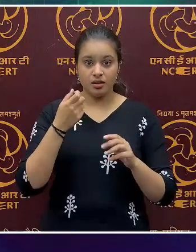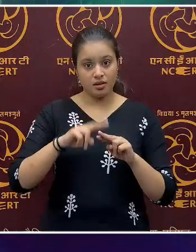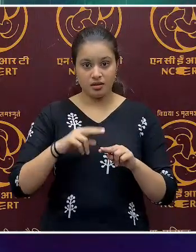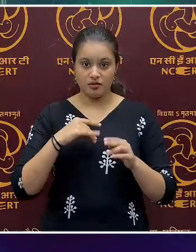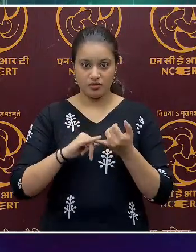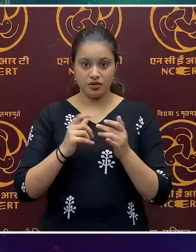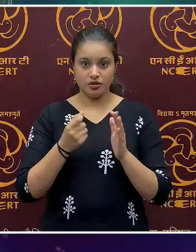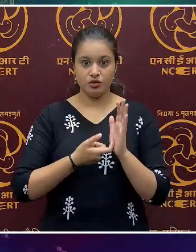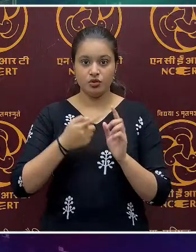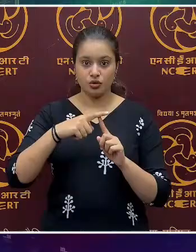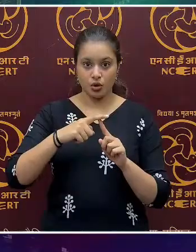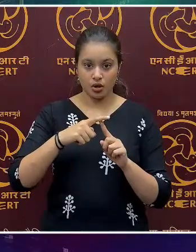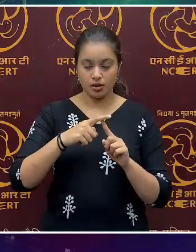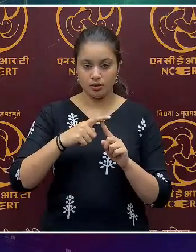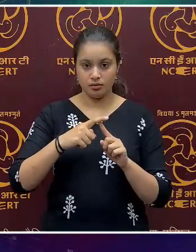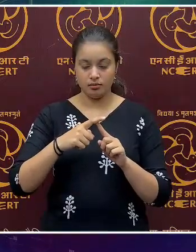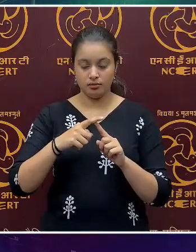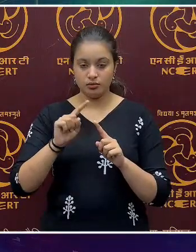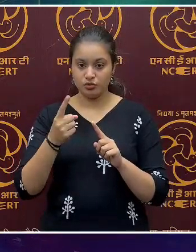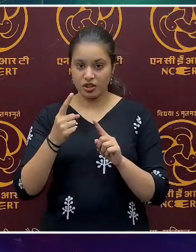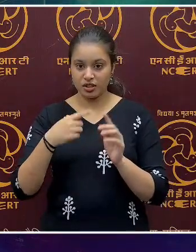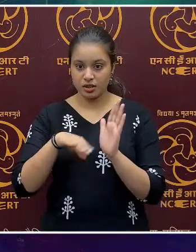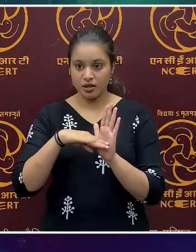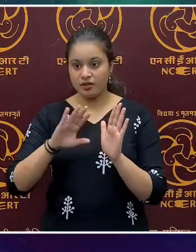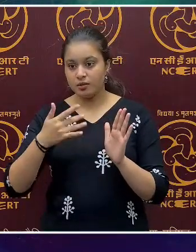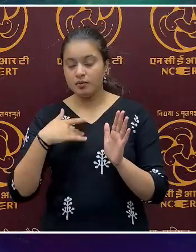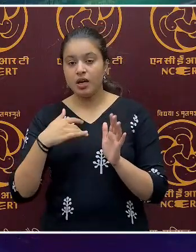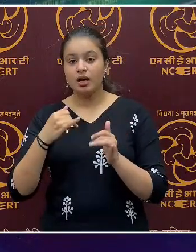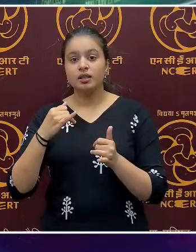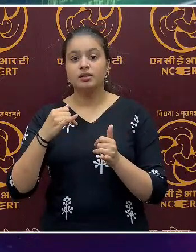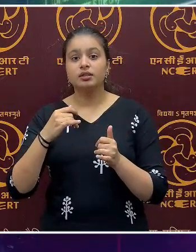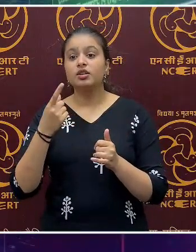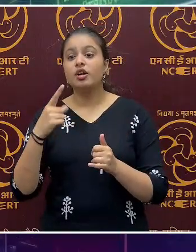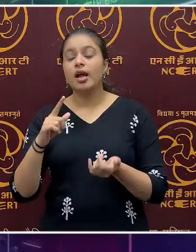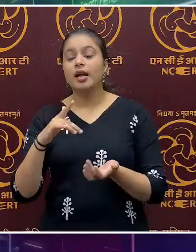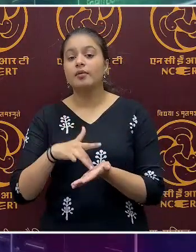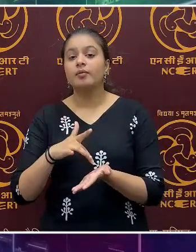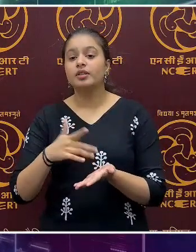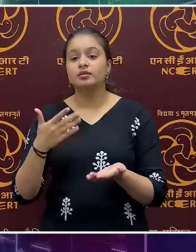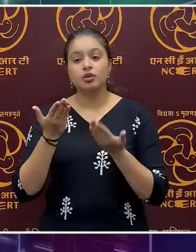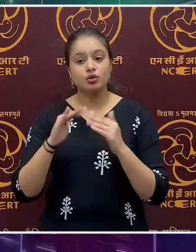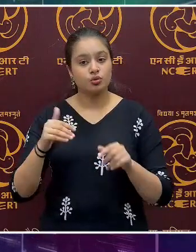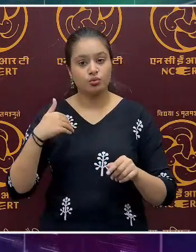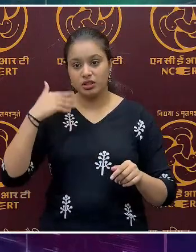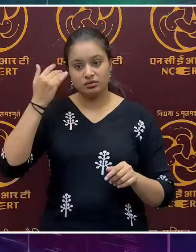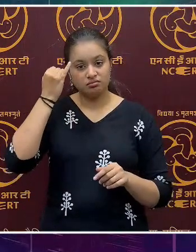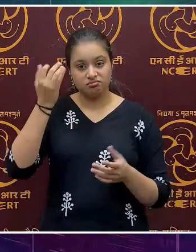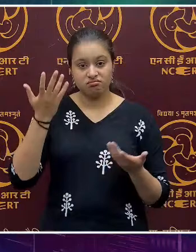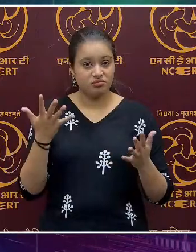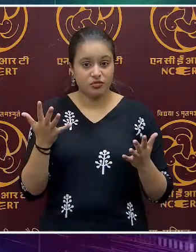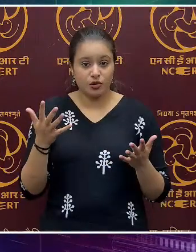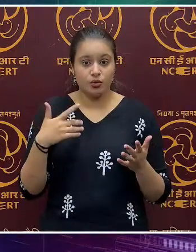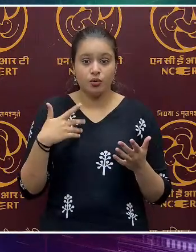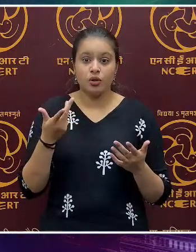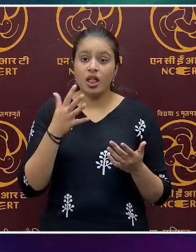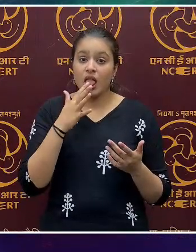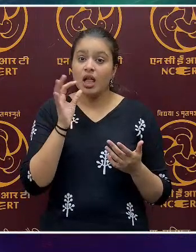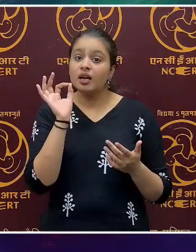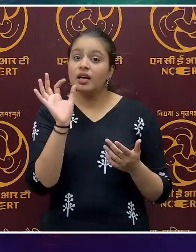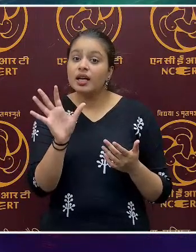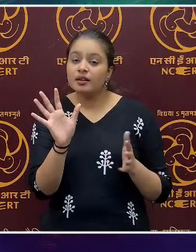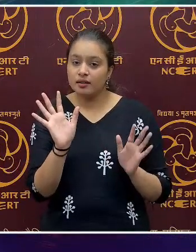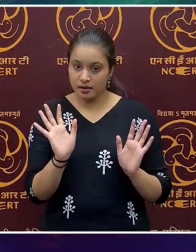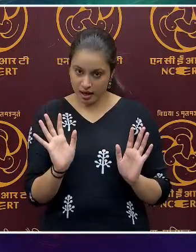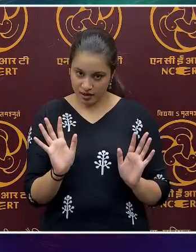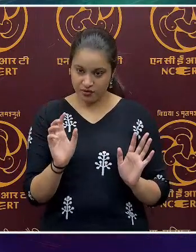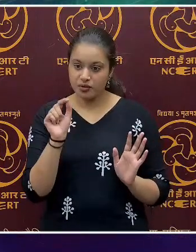is in ascending order, which elements reaches its correct position. So if a student have not idea like what is he will go to the hint also. There is an option of